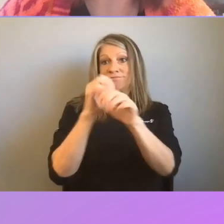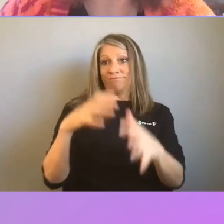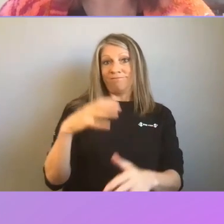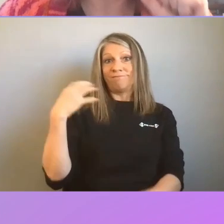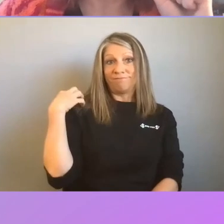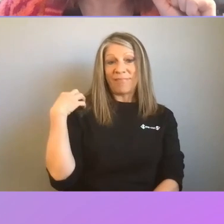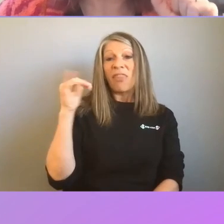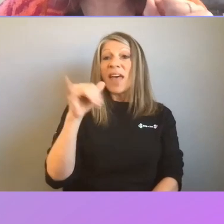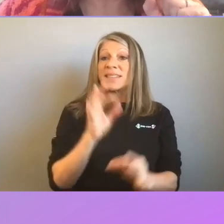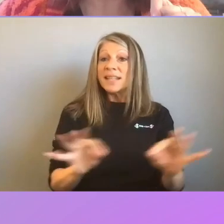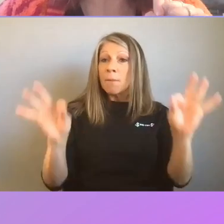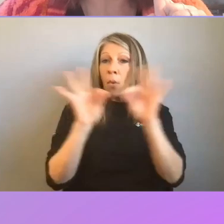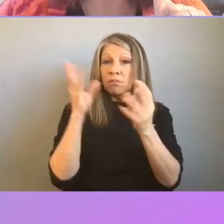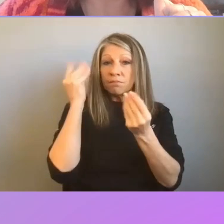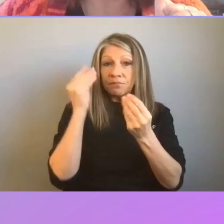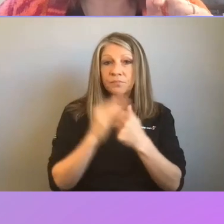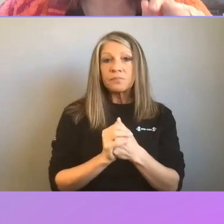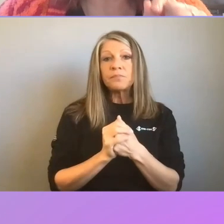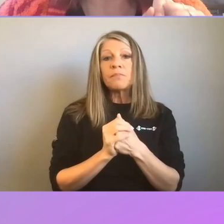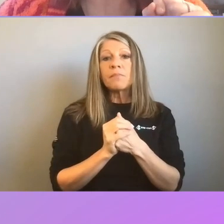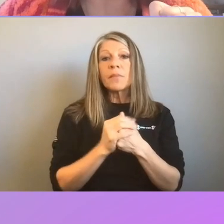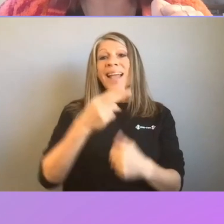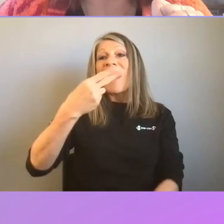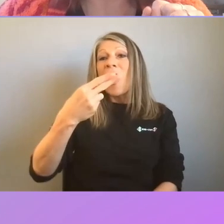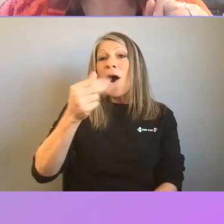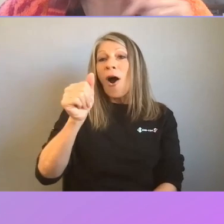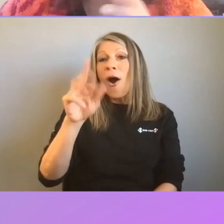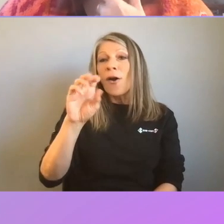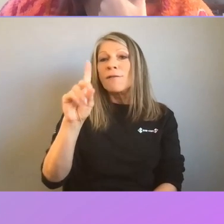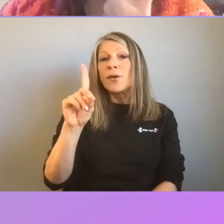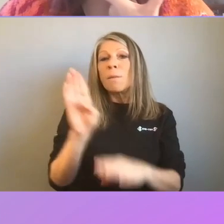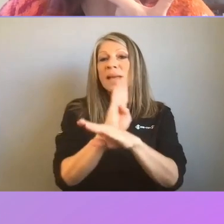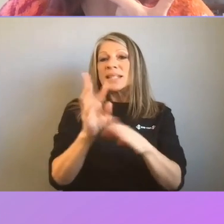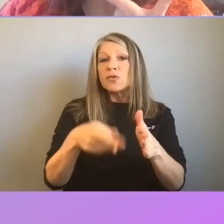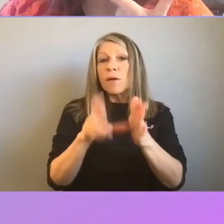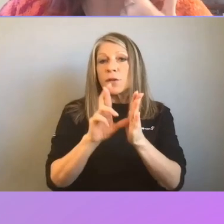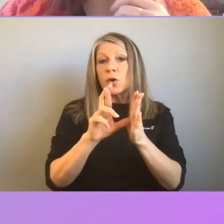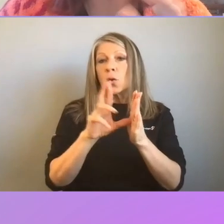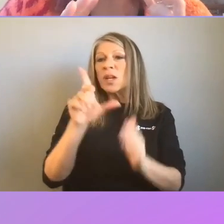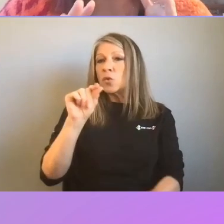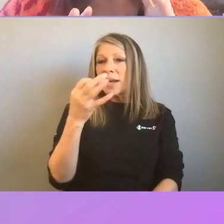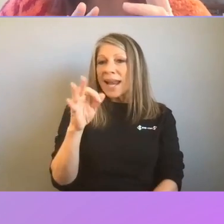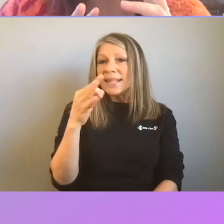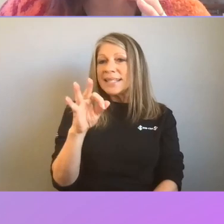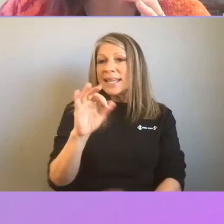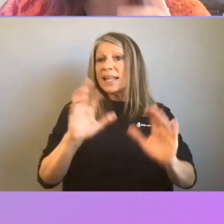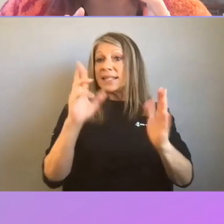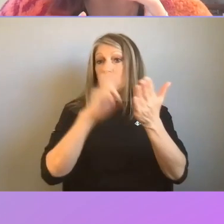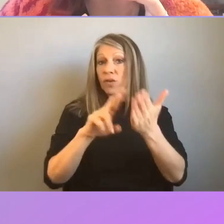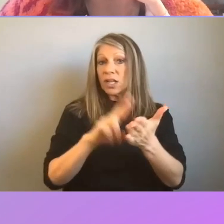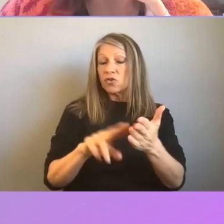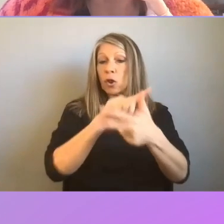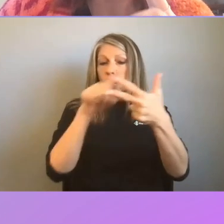important consideration. Harvard Business Review in 2019 did some research, and they took 3